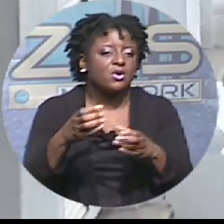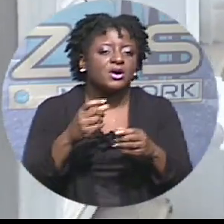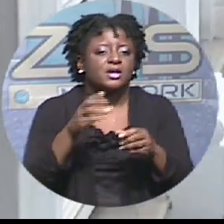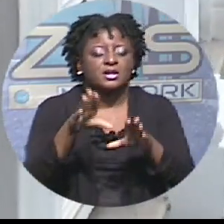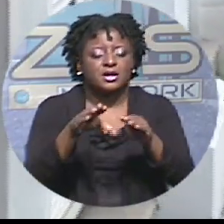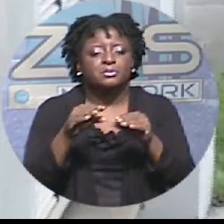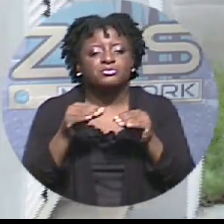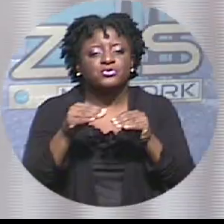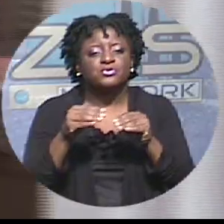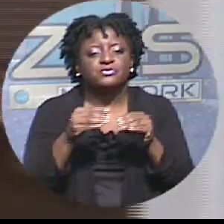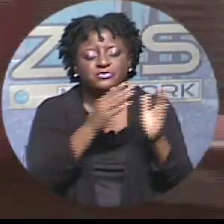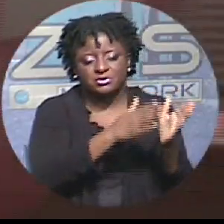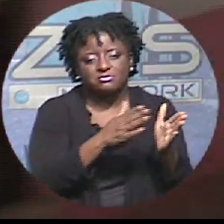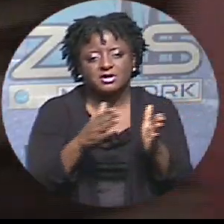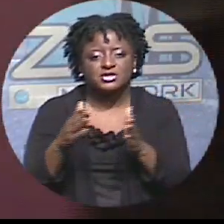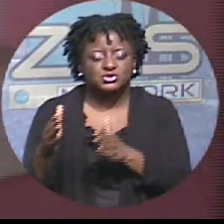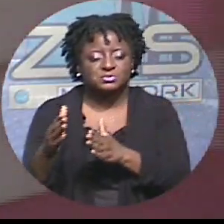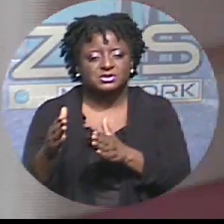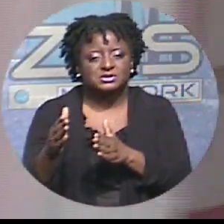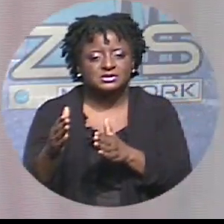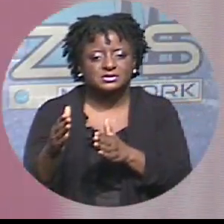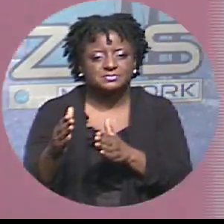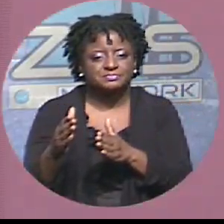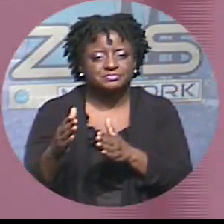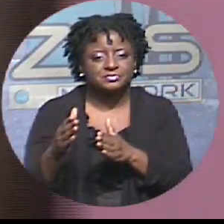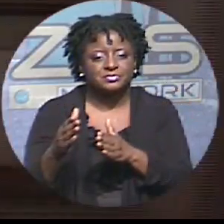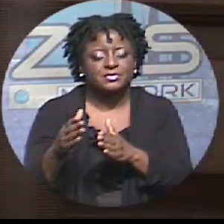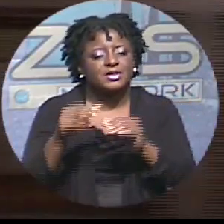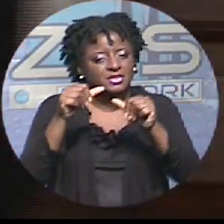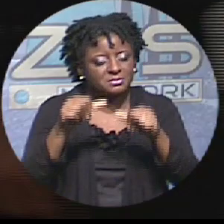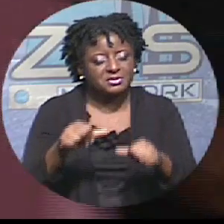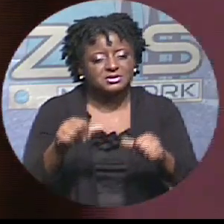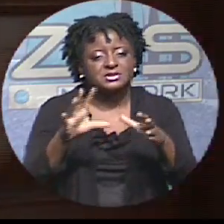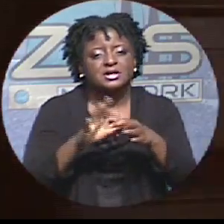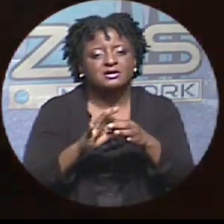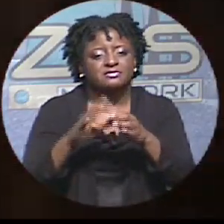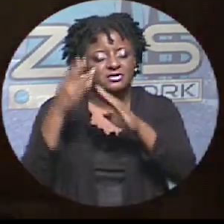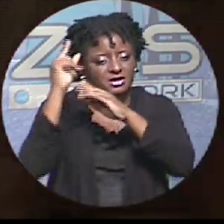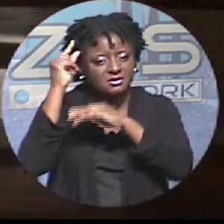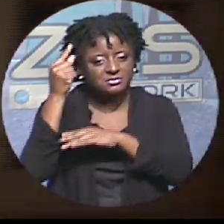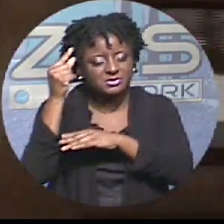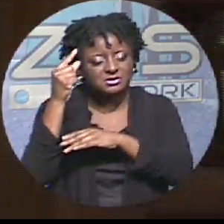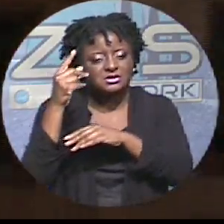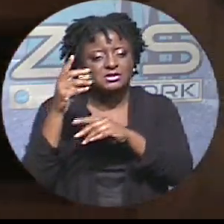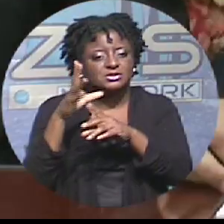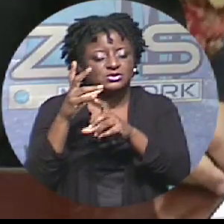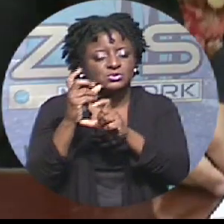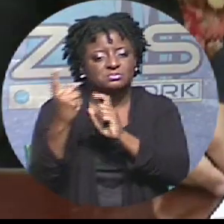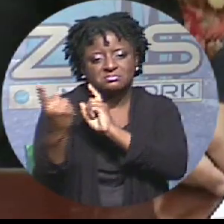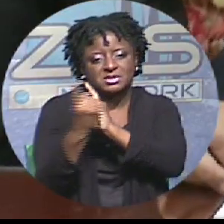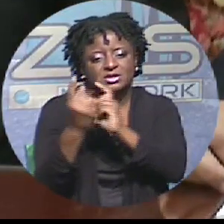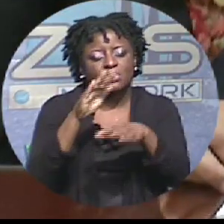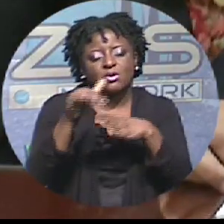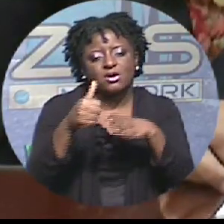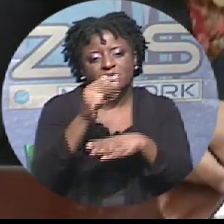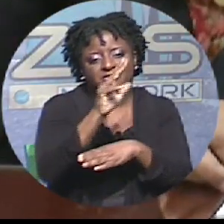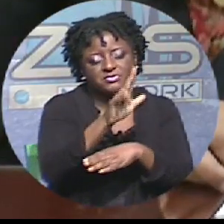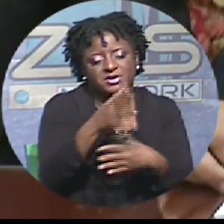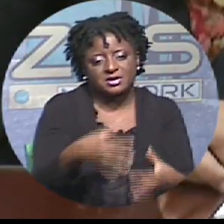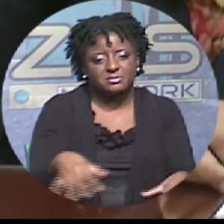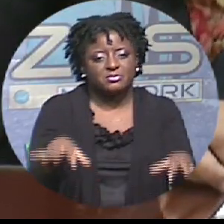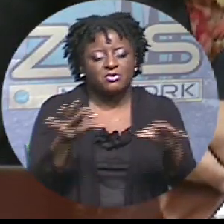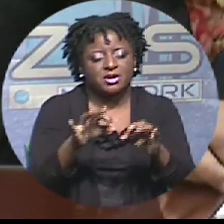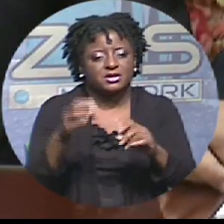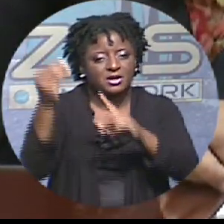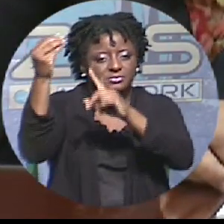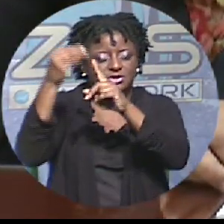further described as remarkable with these negotiations is the ability of the government to get all three of its key objectives met. Firstly,